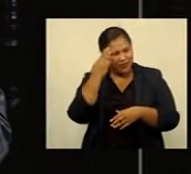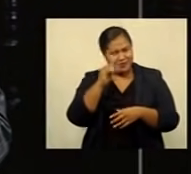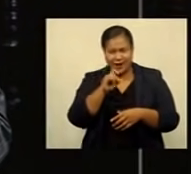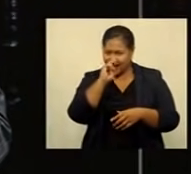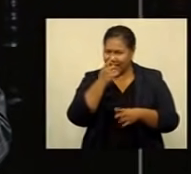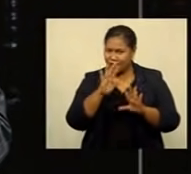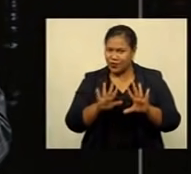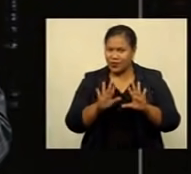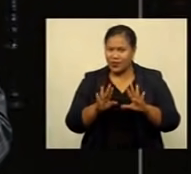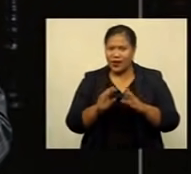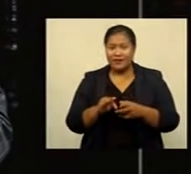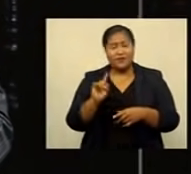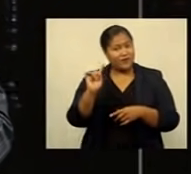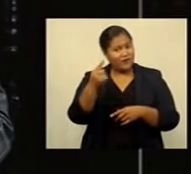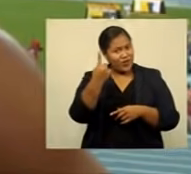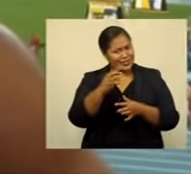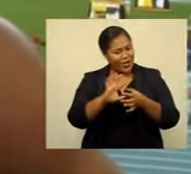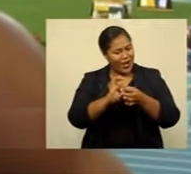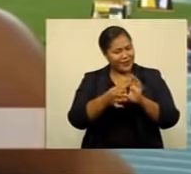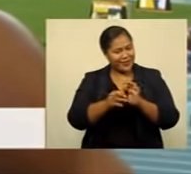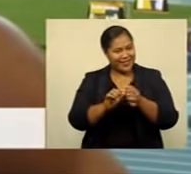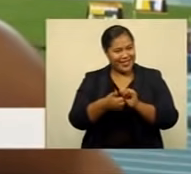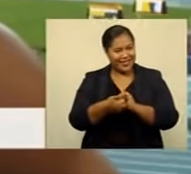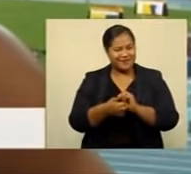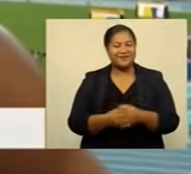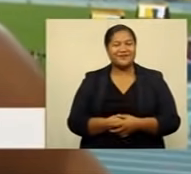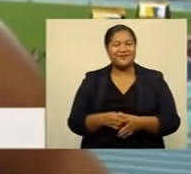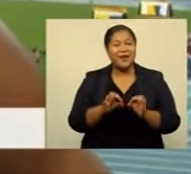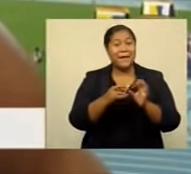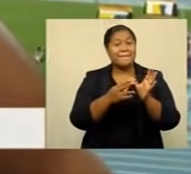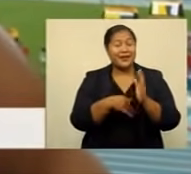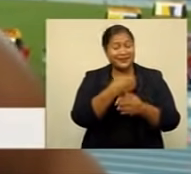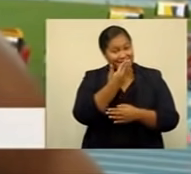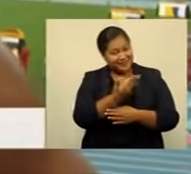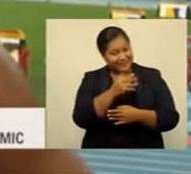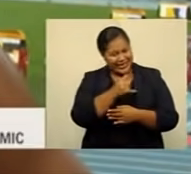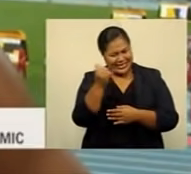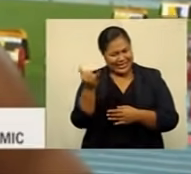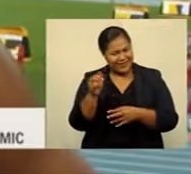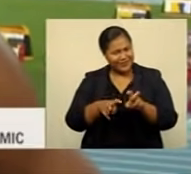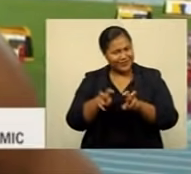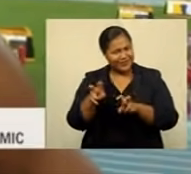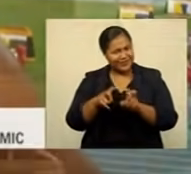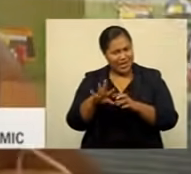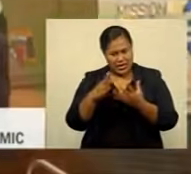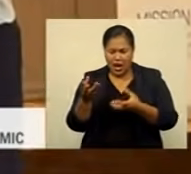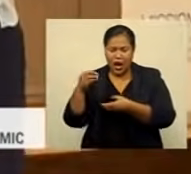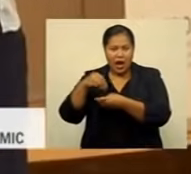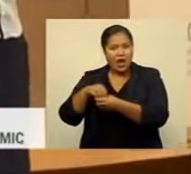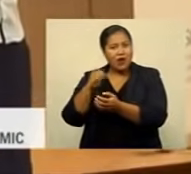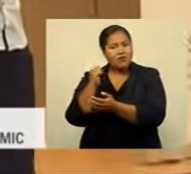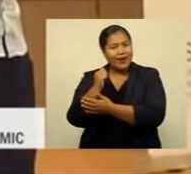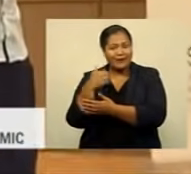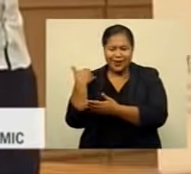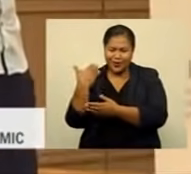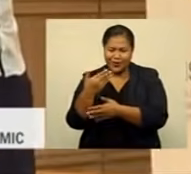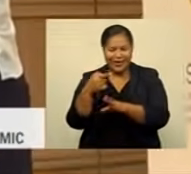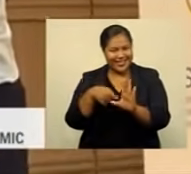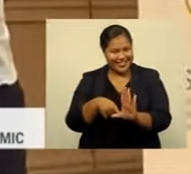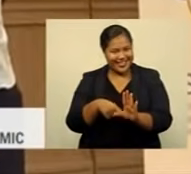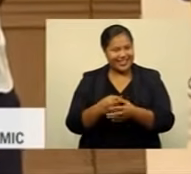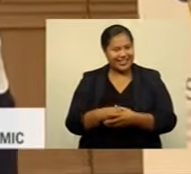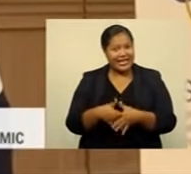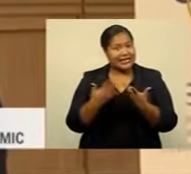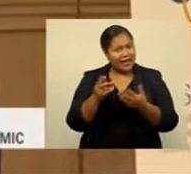to feature in his first Olympic Games. Banuve Tabakaudoro left athletics and pursued a rugby dream for over a year, but now he's